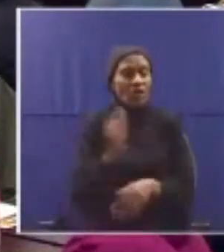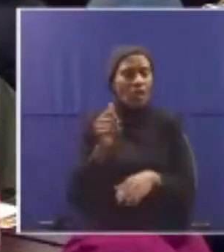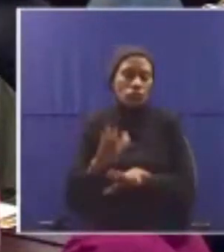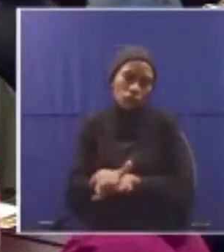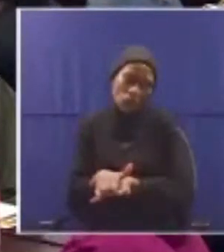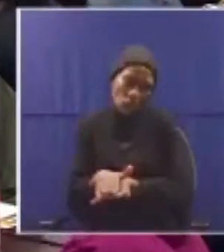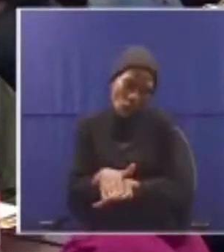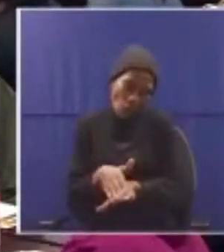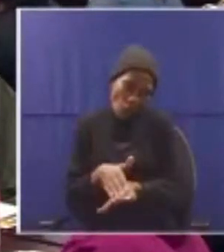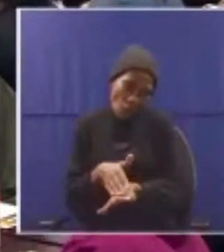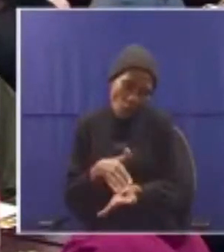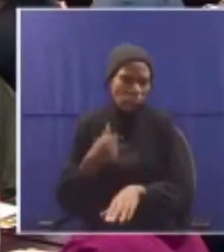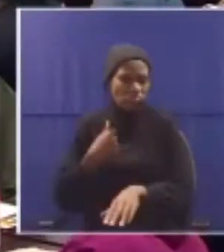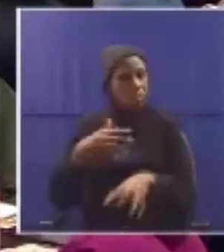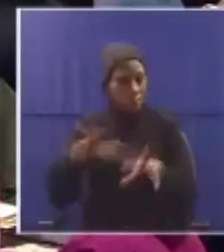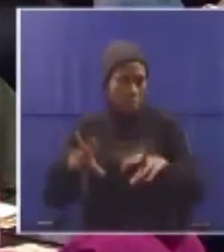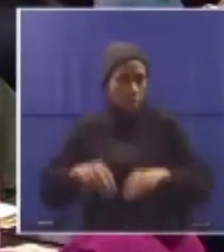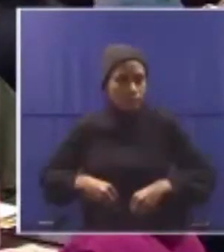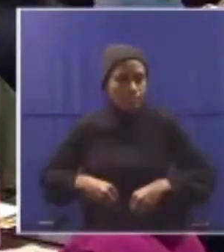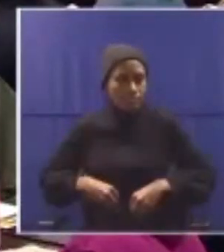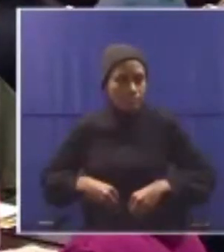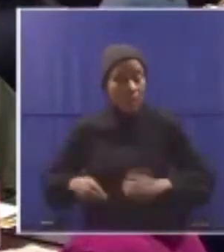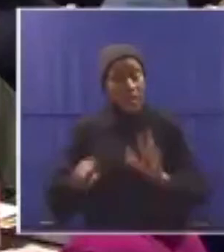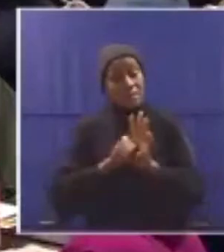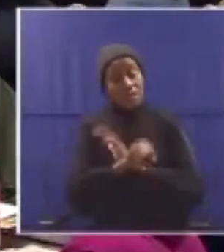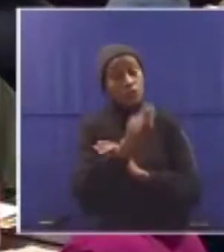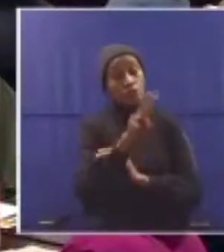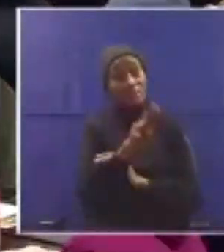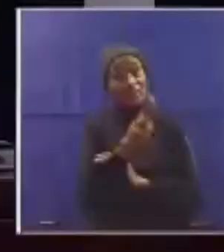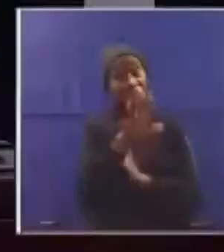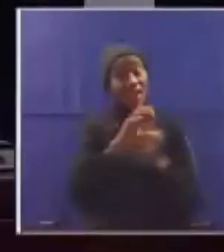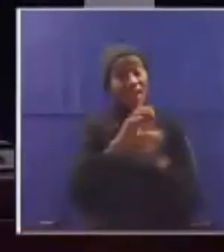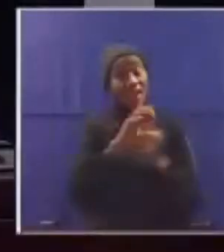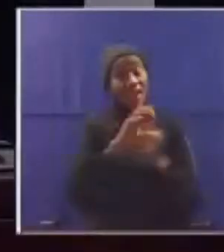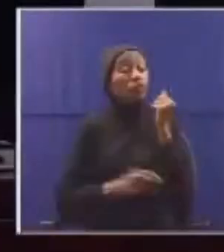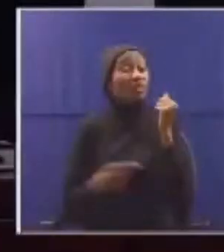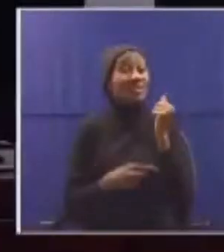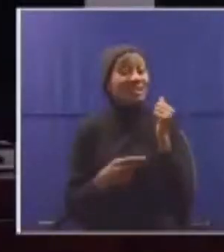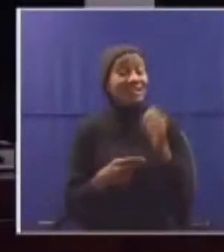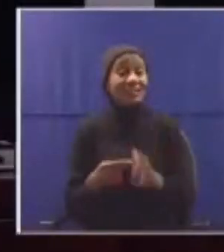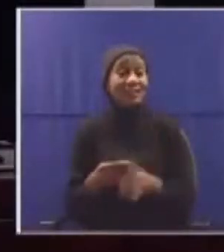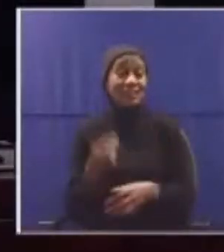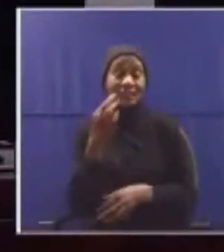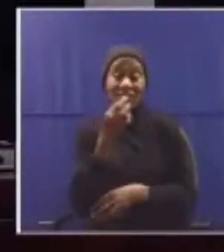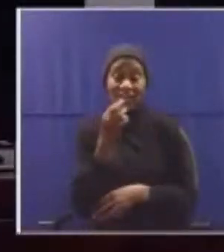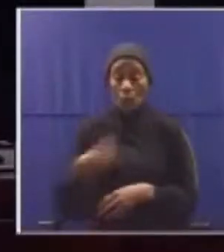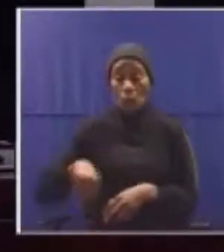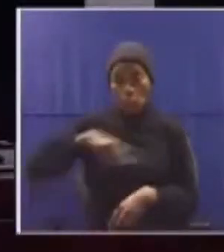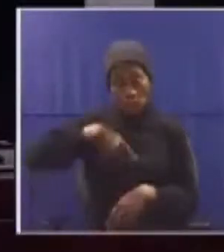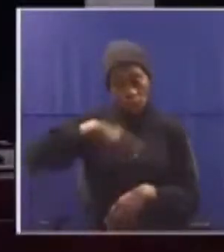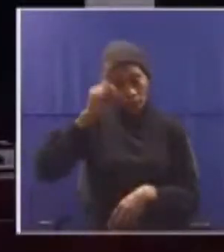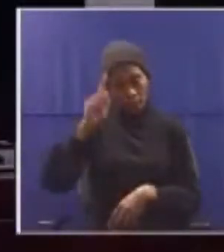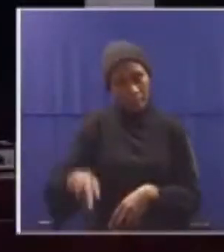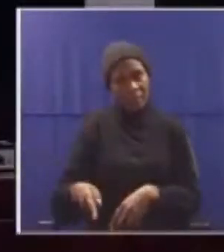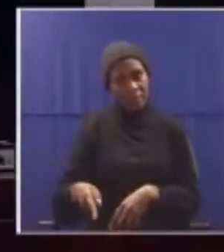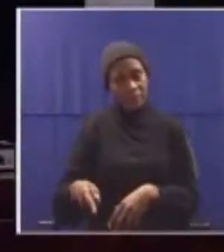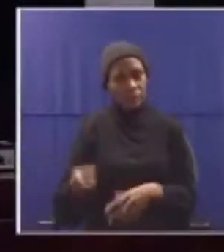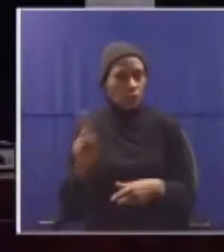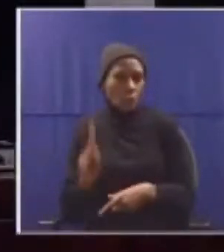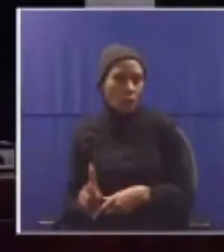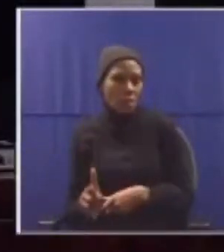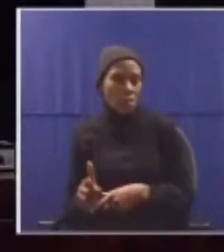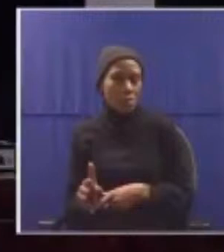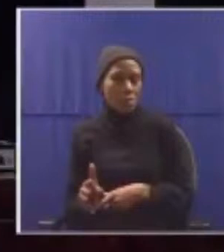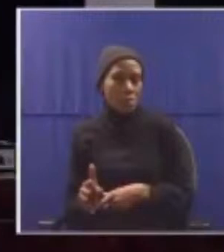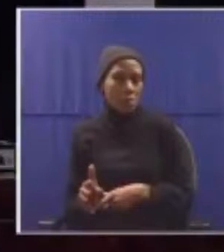slow. In line with Section 25 of the Constitution, which instructs us, amongst